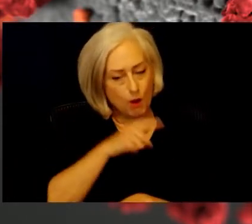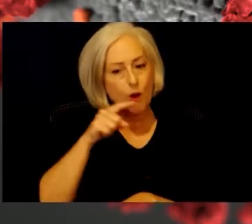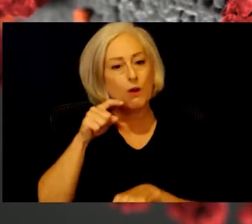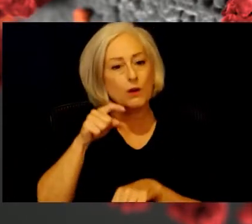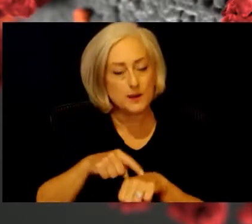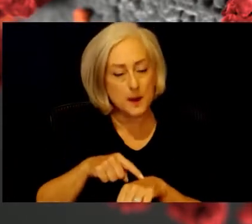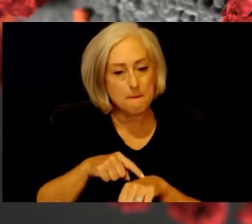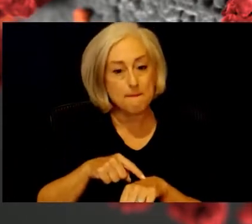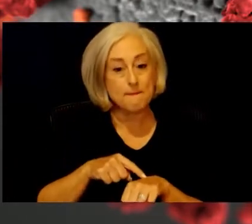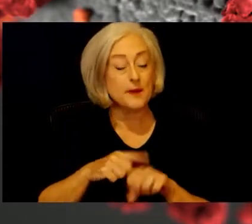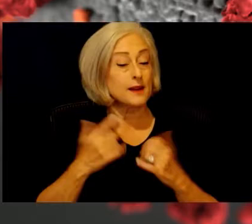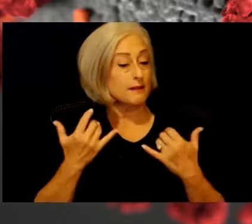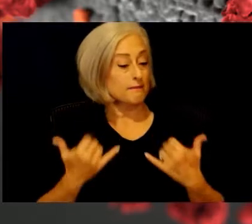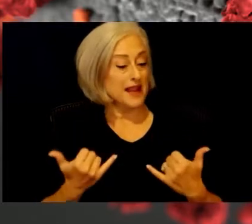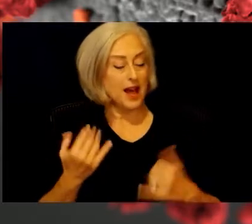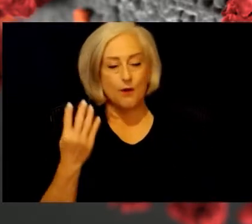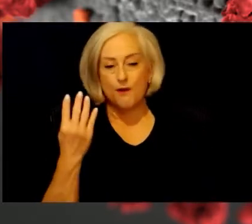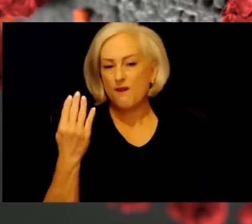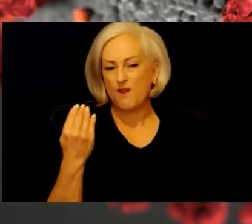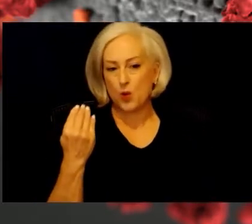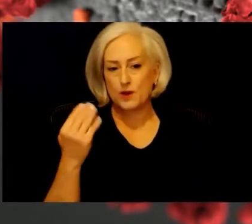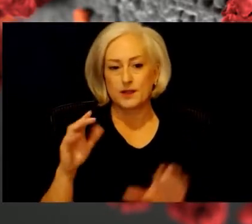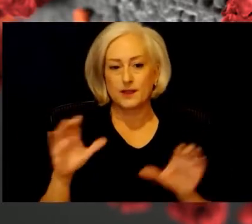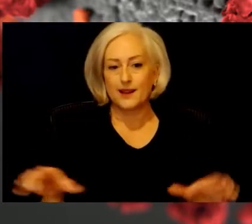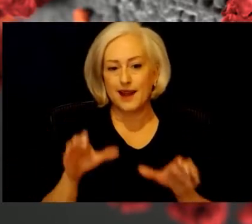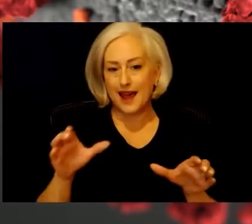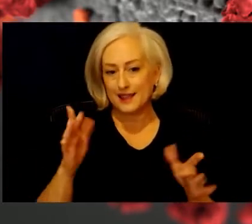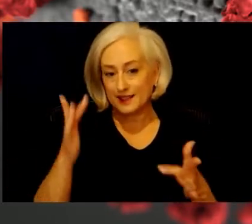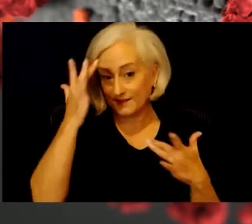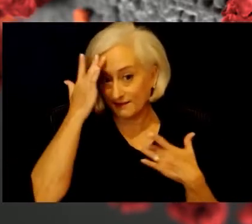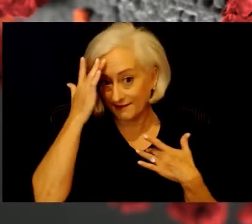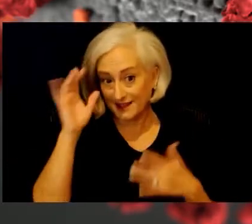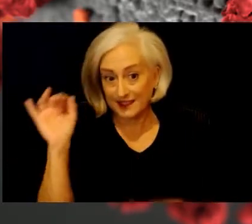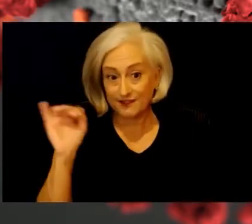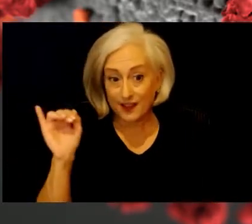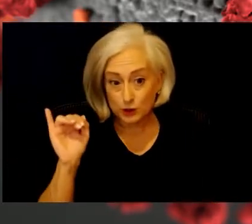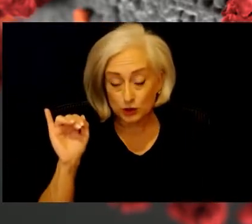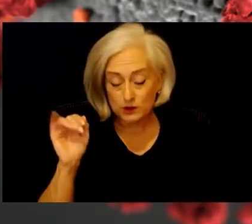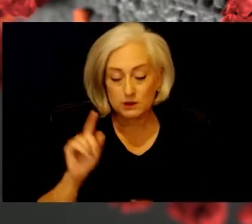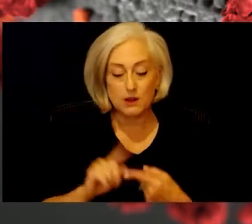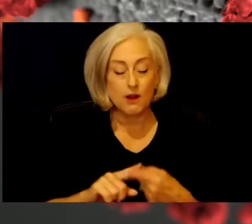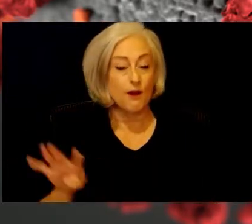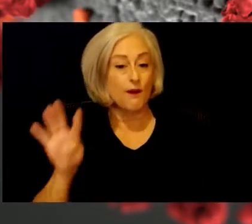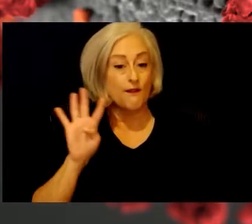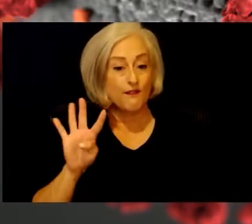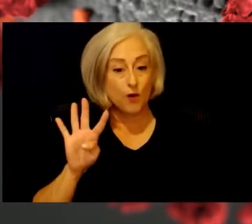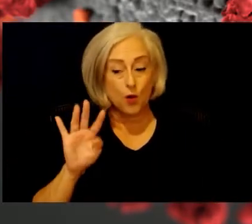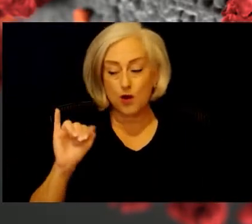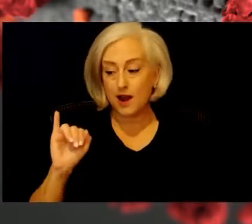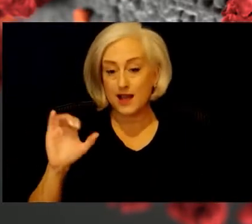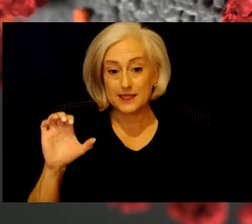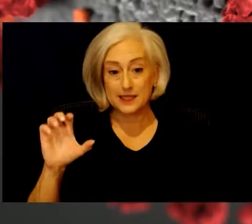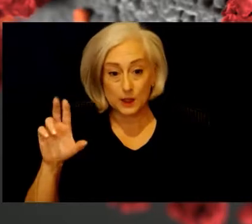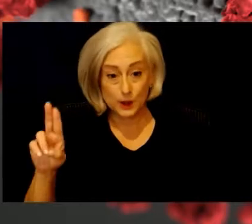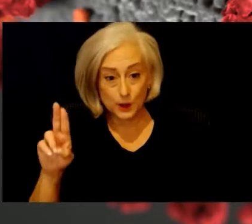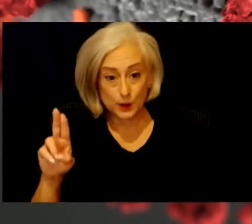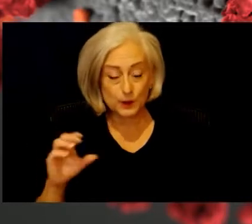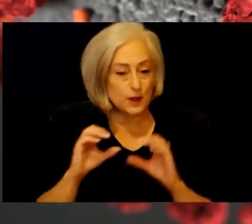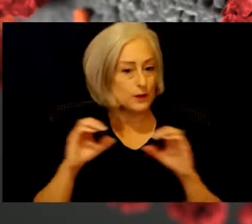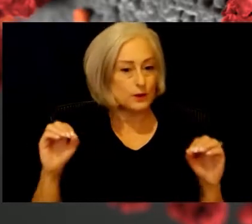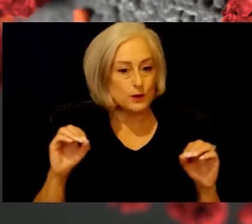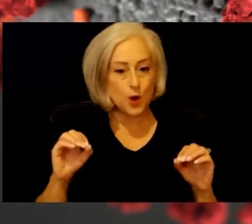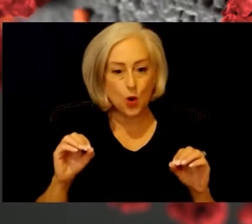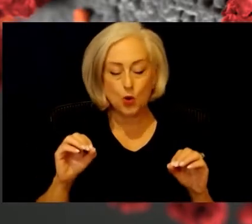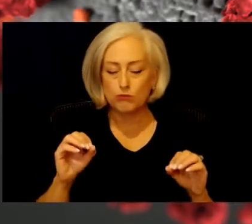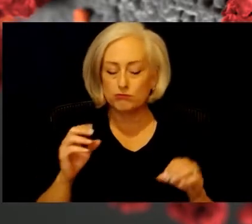we are at 14 active infections, 4 in the ICU, luckily none on the ventilator, and 5 in that recovery period. So I think